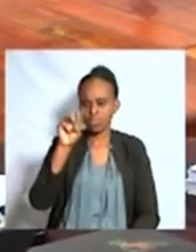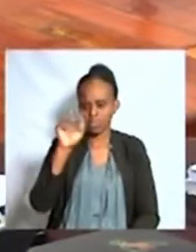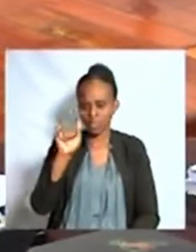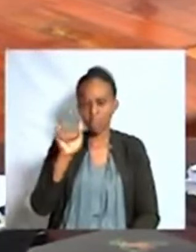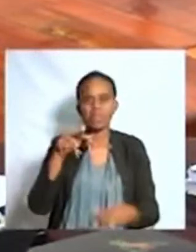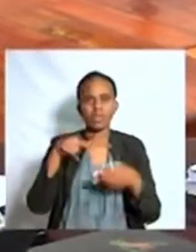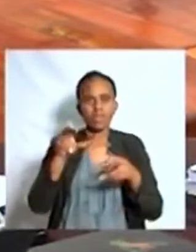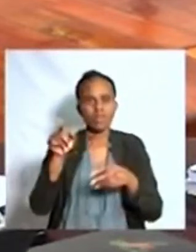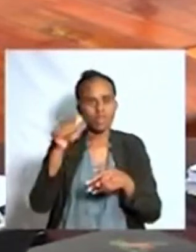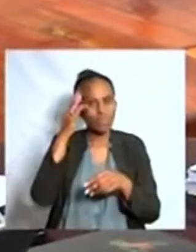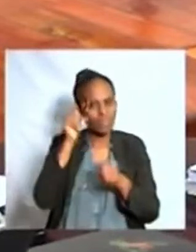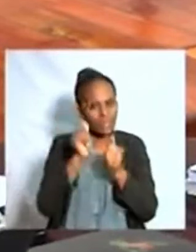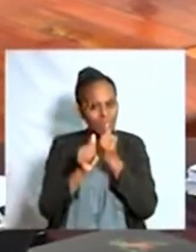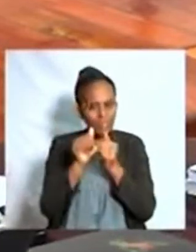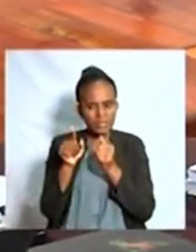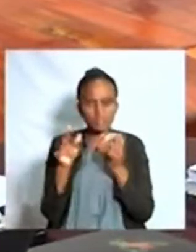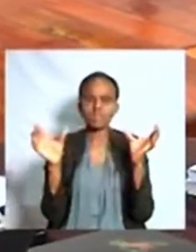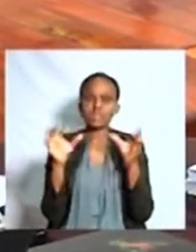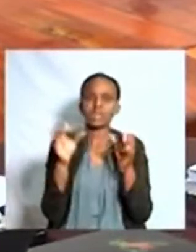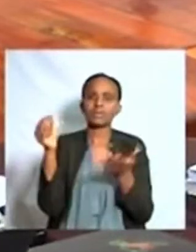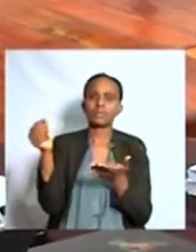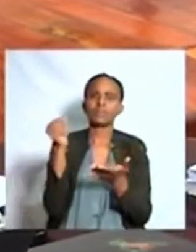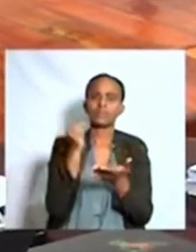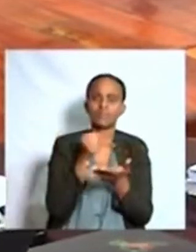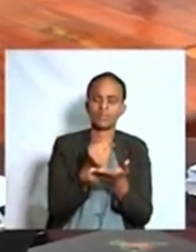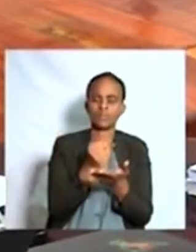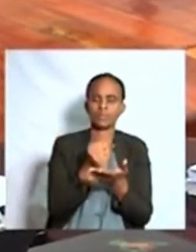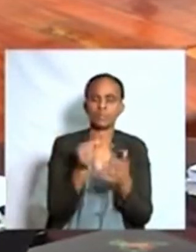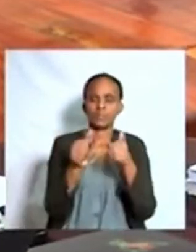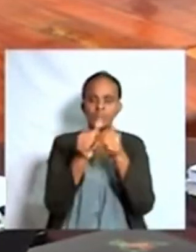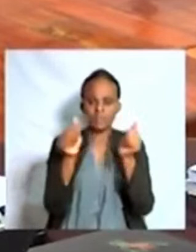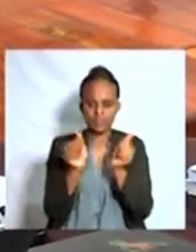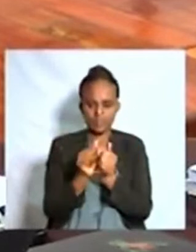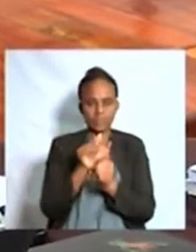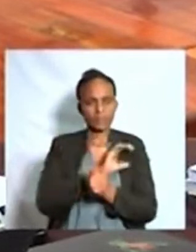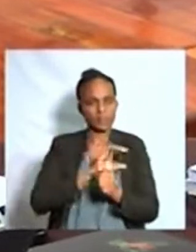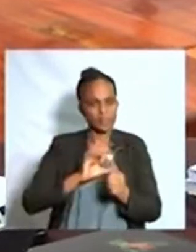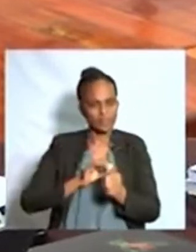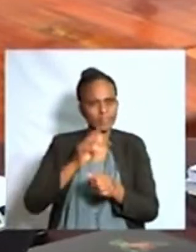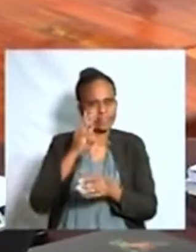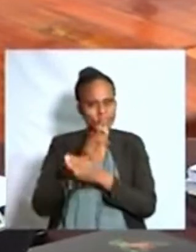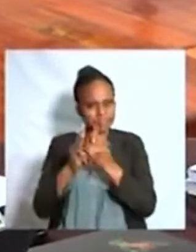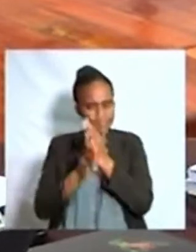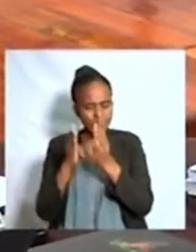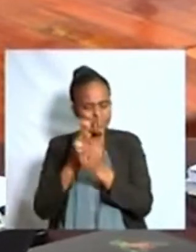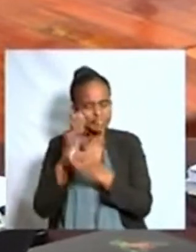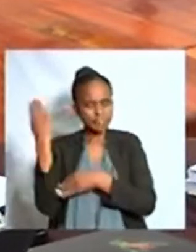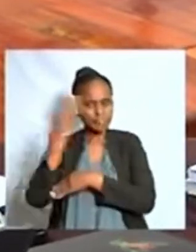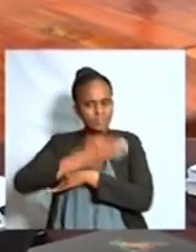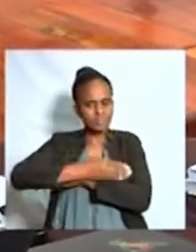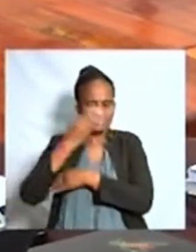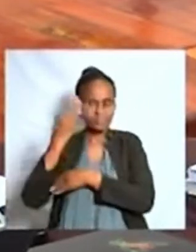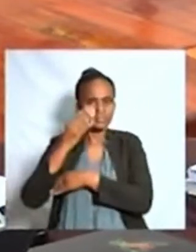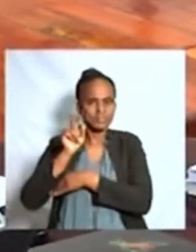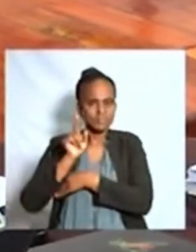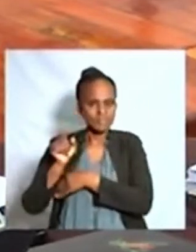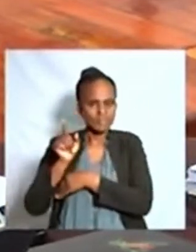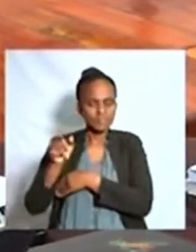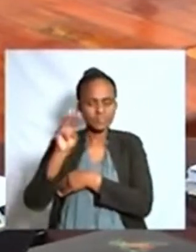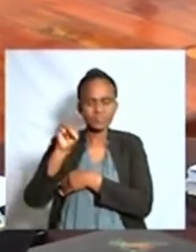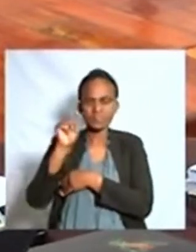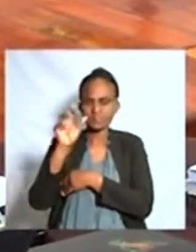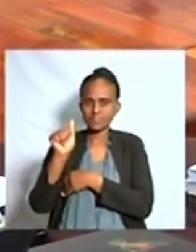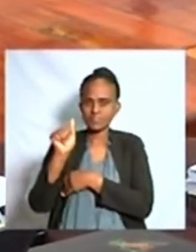Cause of the query is that the Council engaged Shimab General Dealers Limited to construct a guard post at the Council barrier along Nambuluma